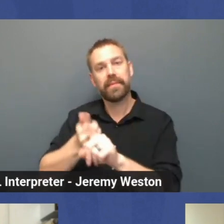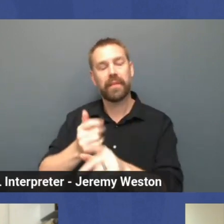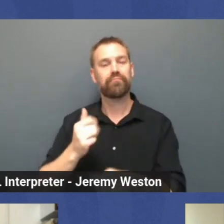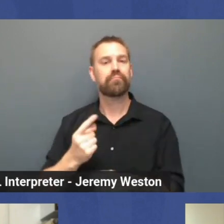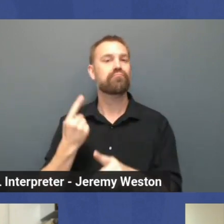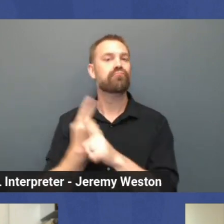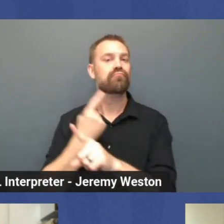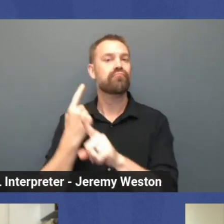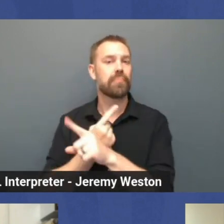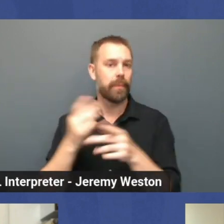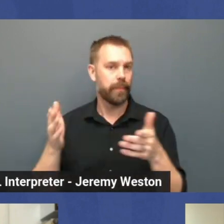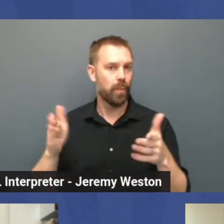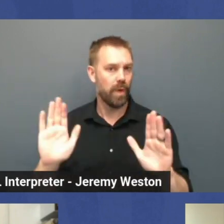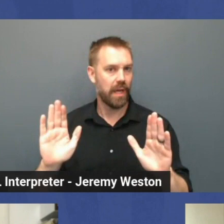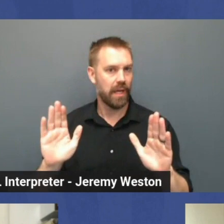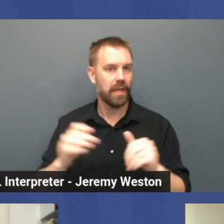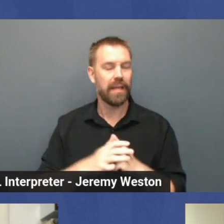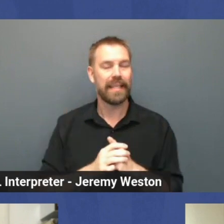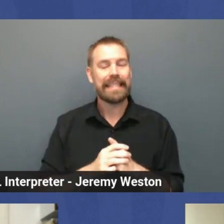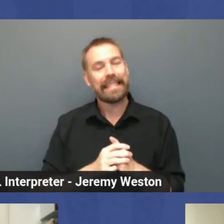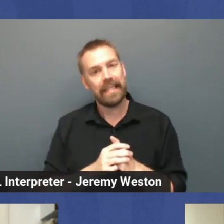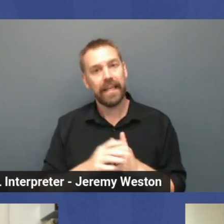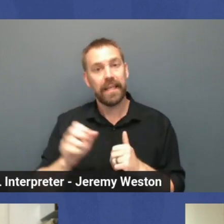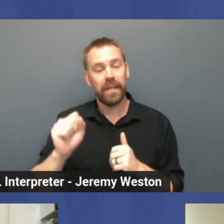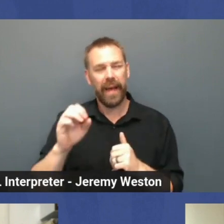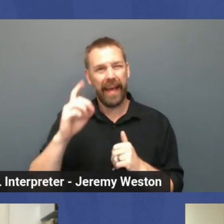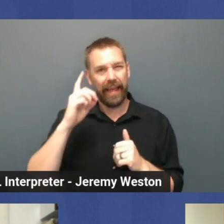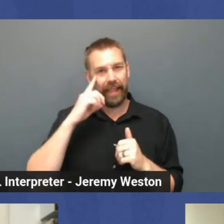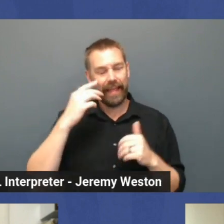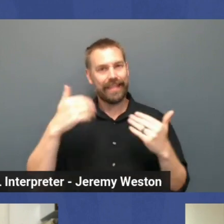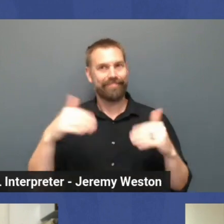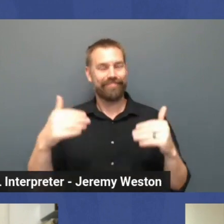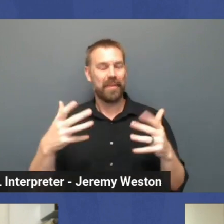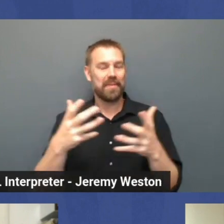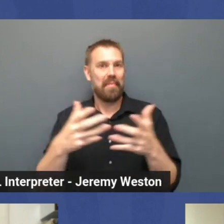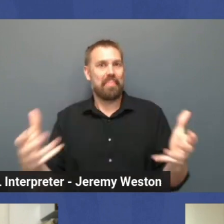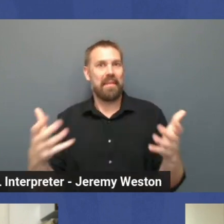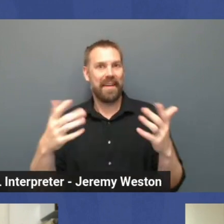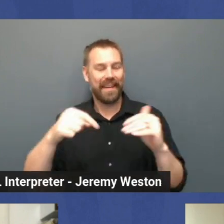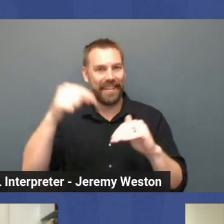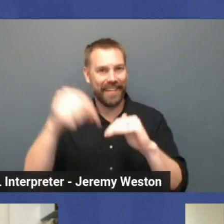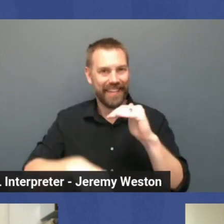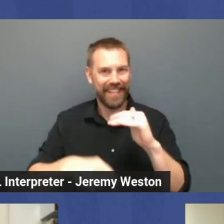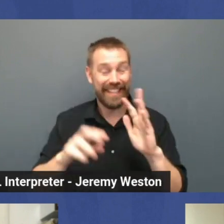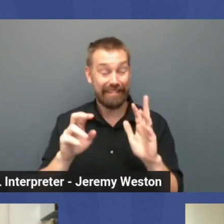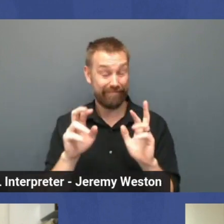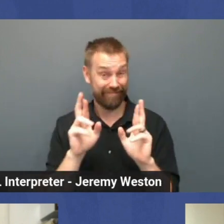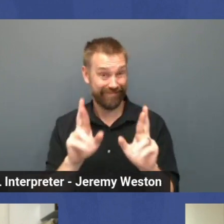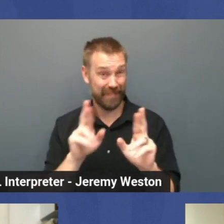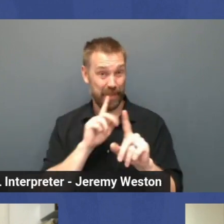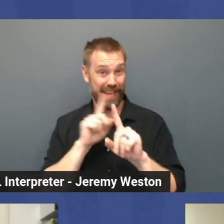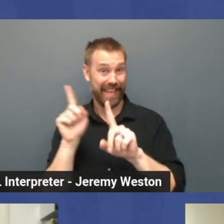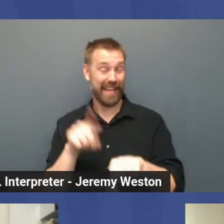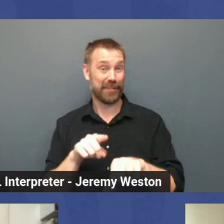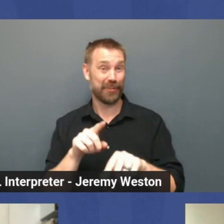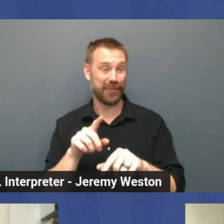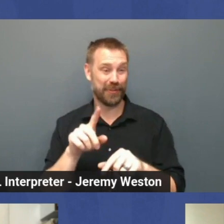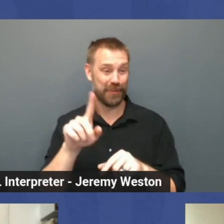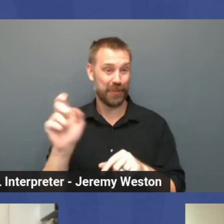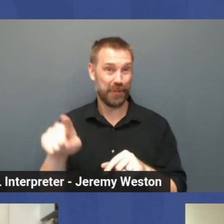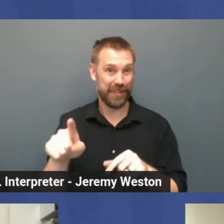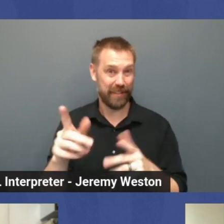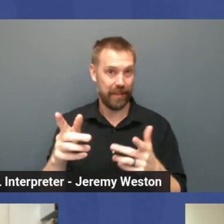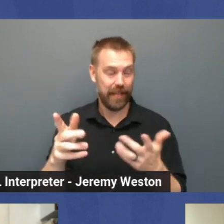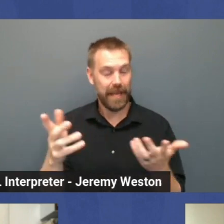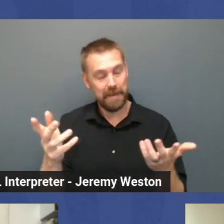should say. So I think there's a lot there. I hope that answered the question, but I think it's very